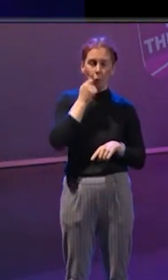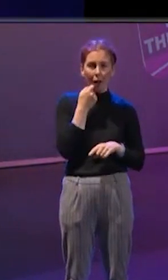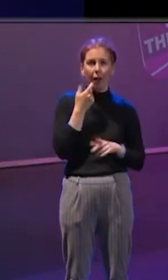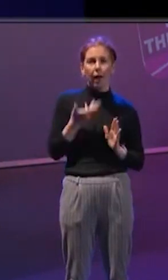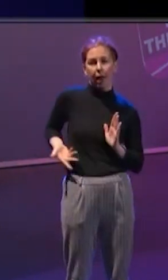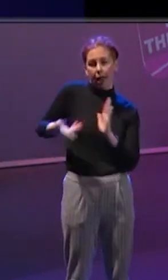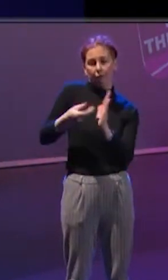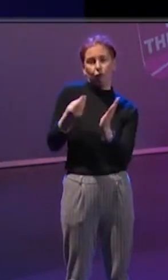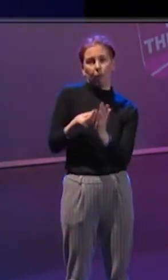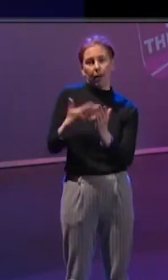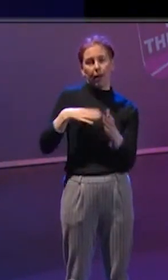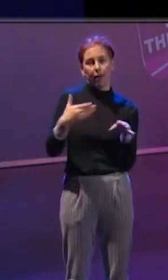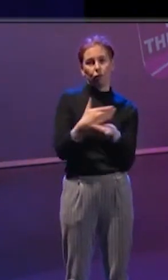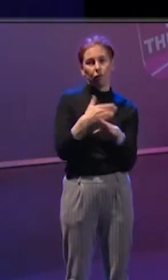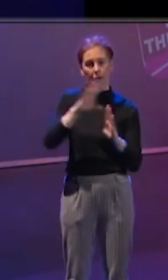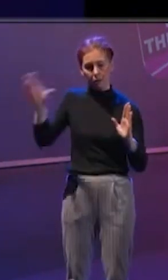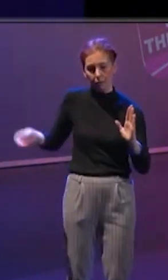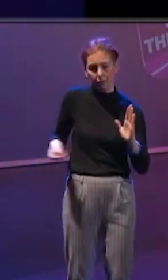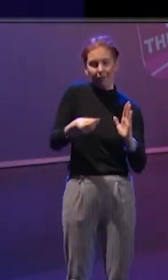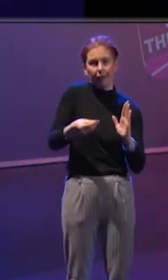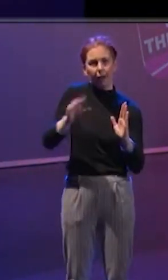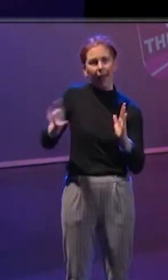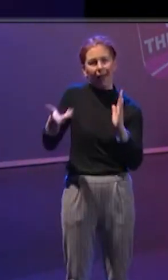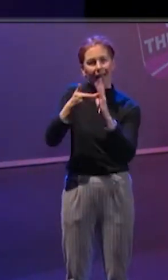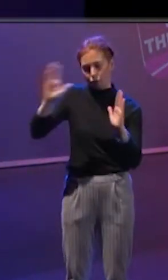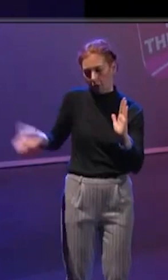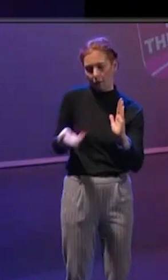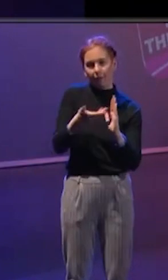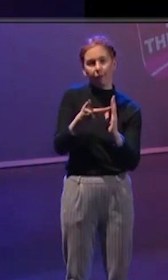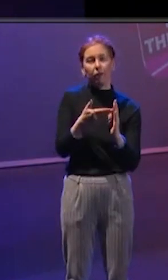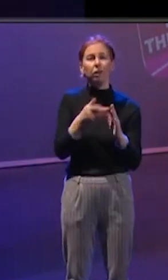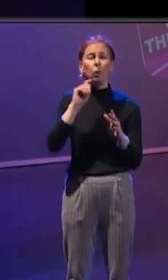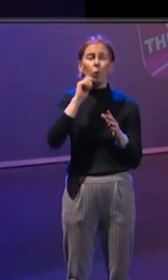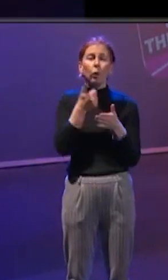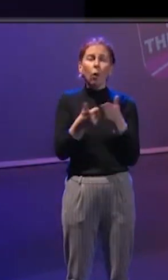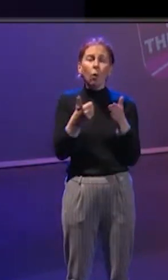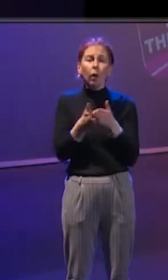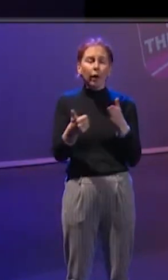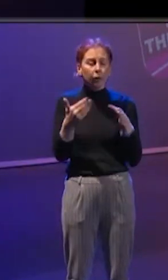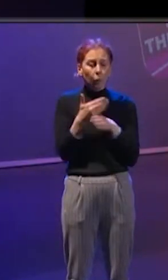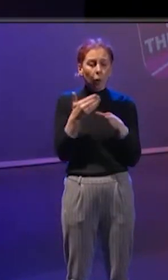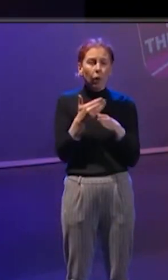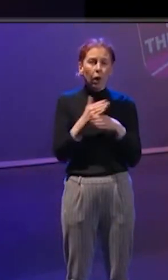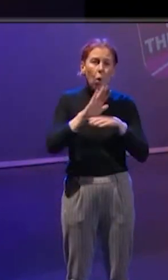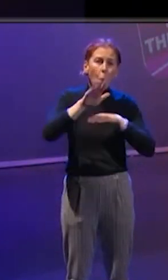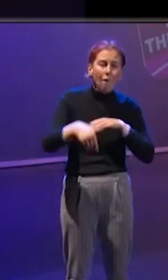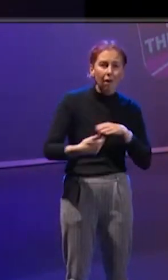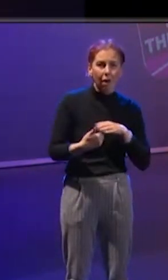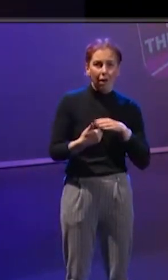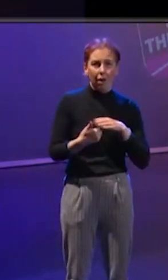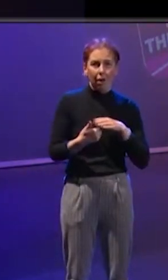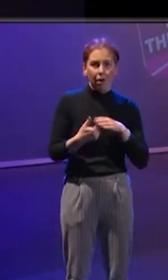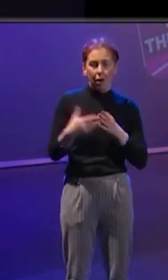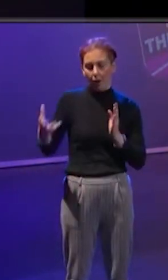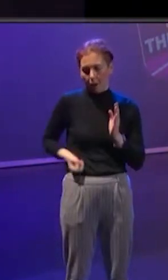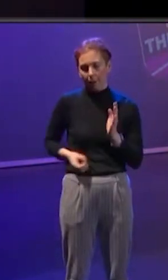and I'm specifically talking about being an independent producer here, you will always end up working more hours than you are probably paying yourself for. But remember